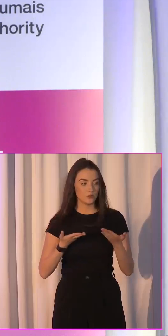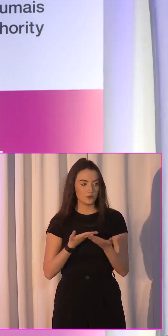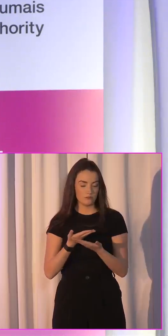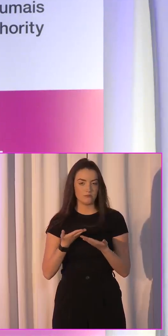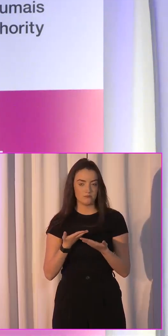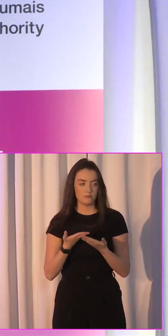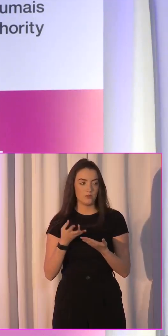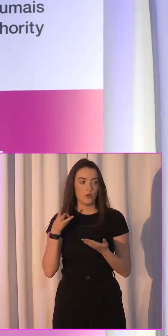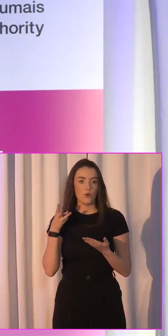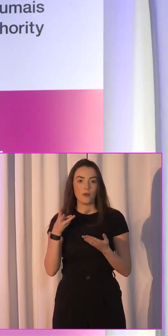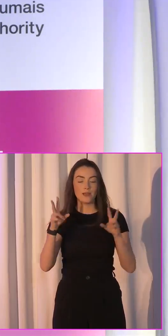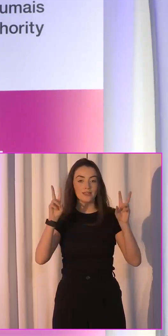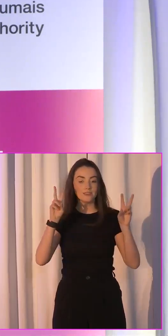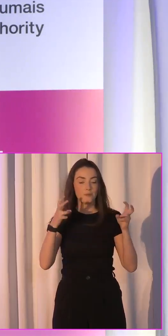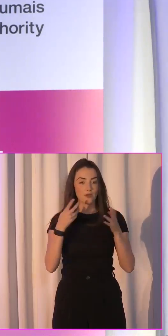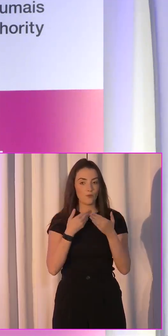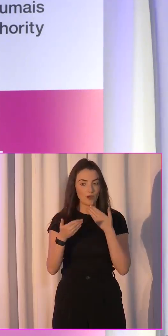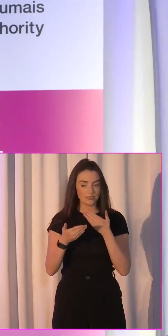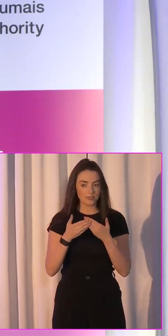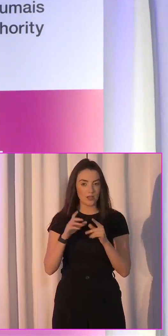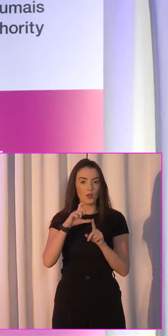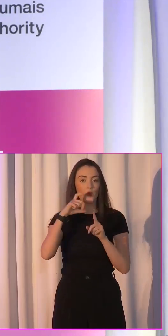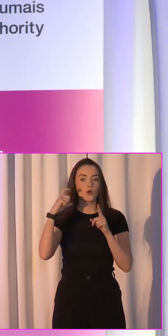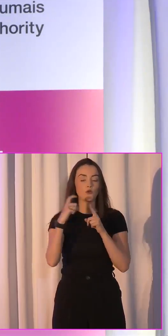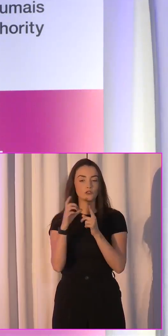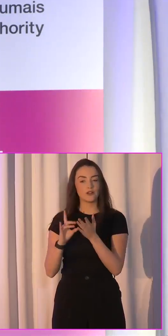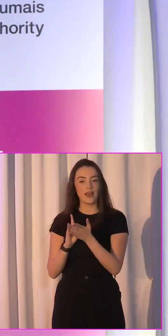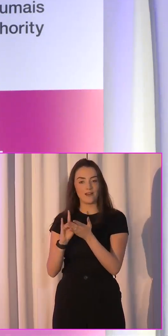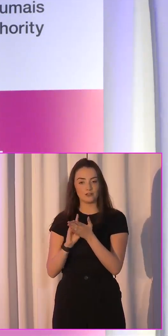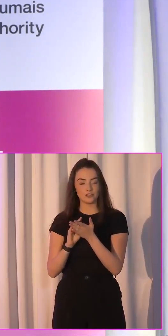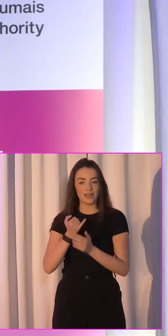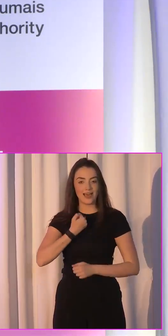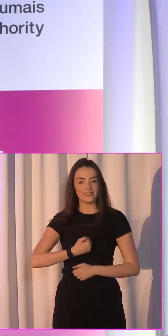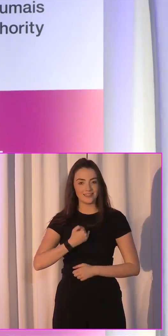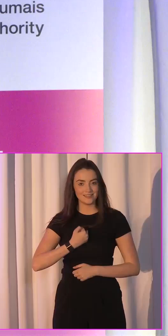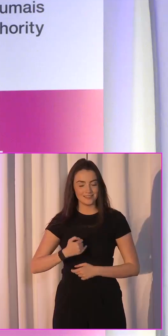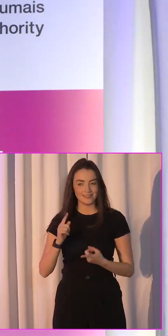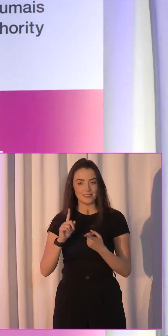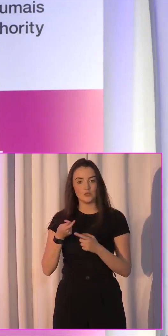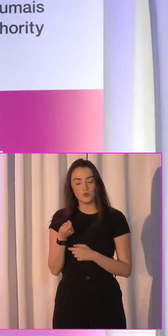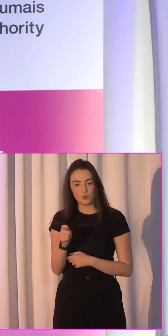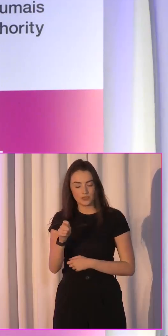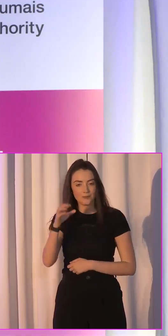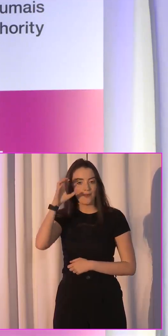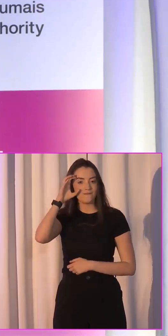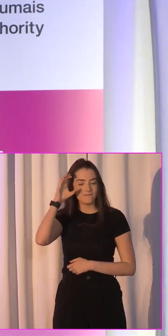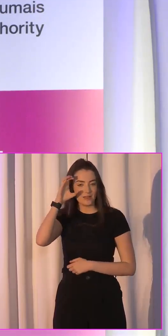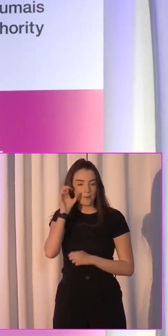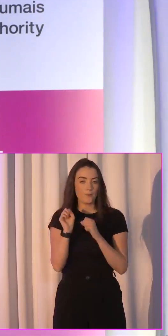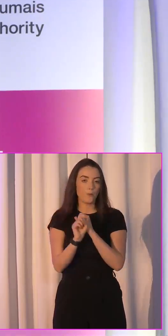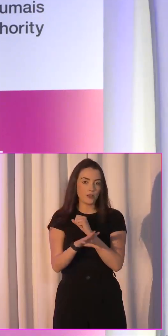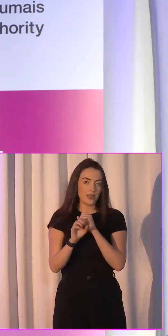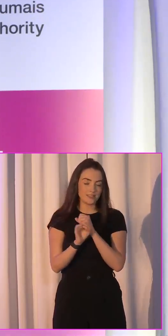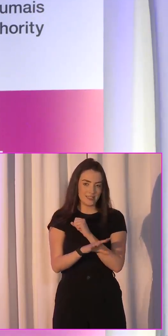be on the topic of cultural heritage, identity and tourism, film and broadcasting.